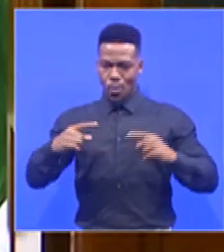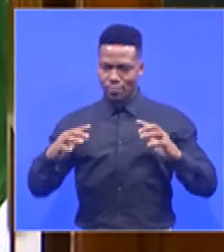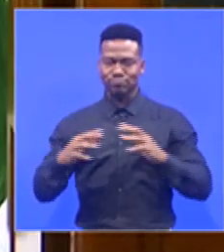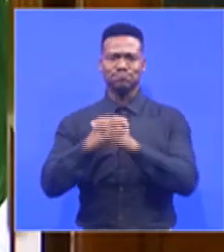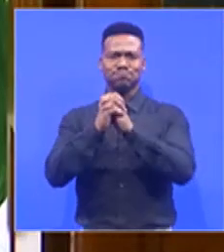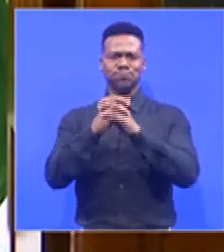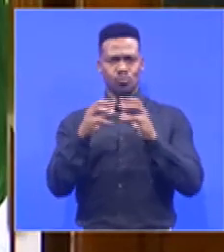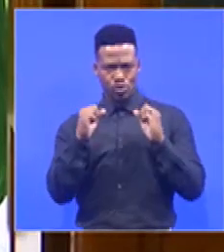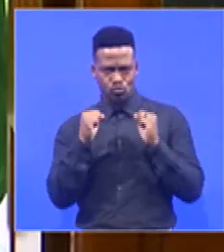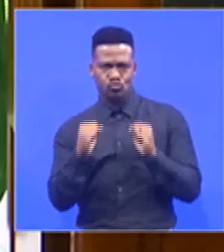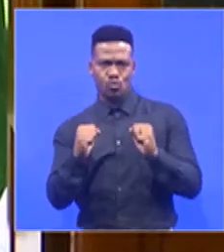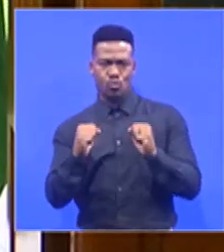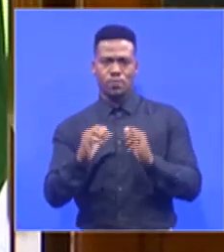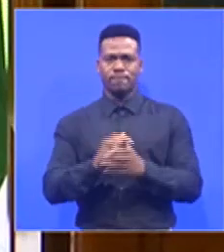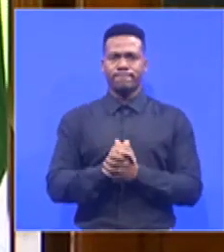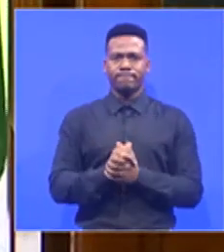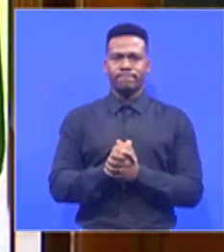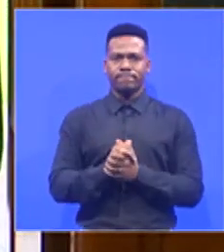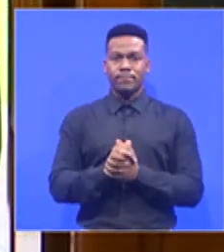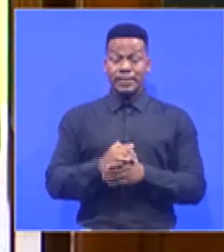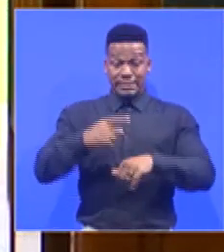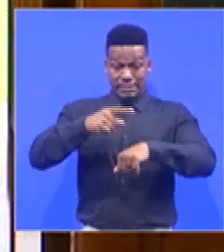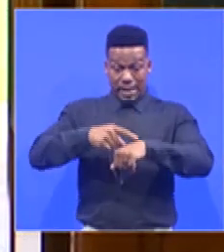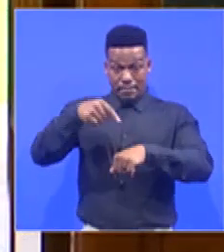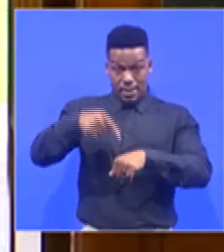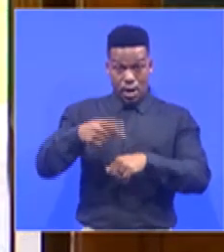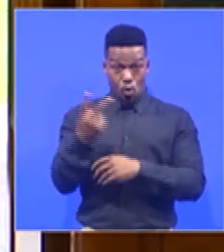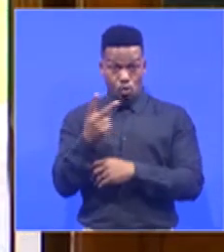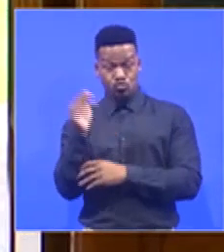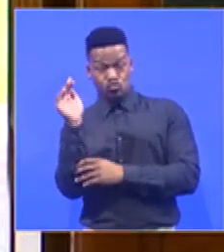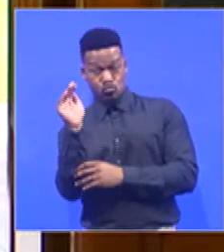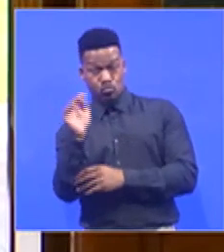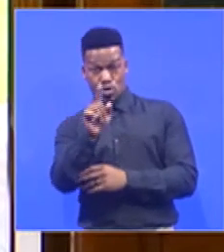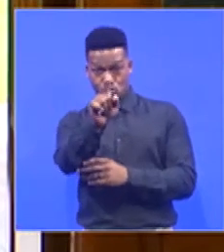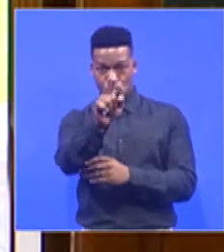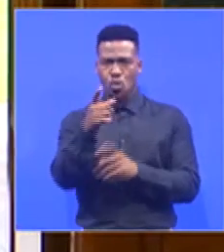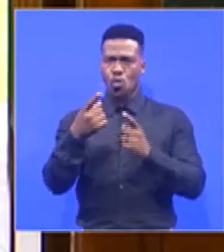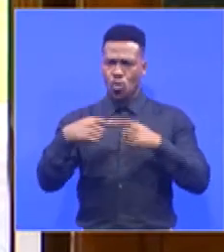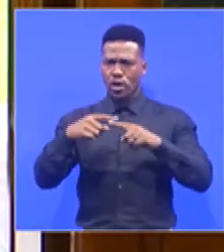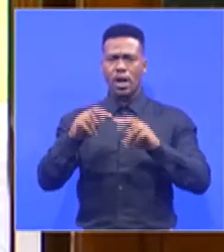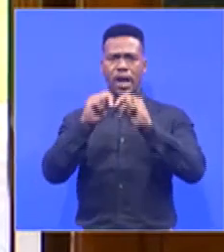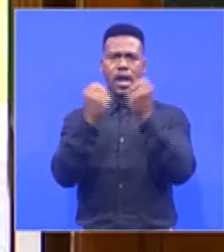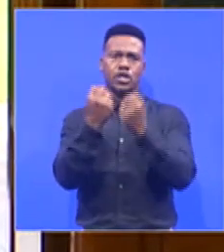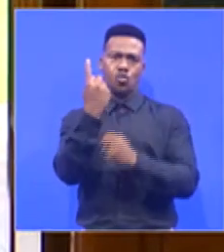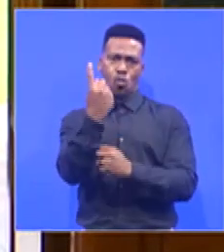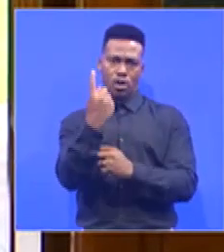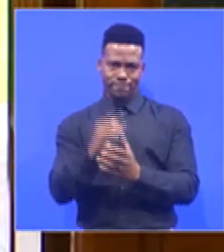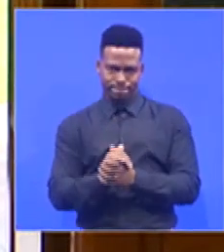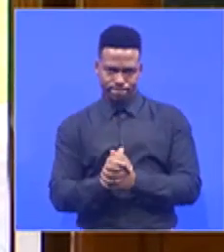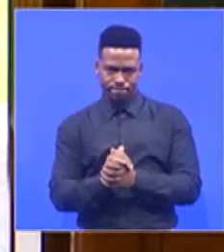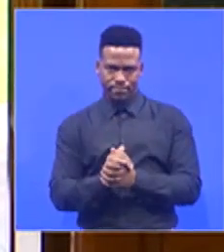are stronger. Let this period also remind us that we are one nation, regardless